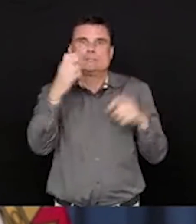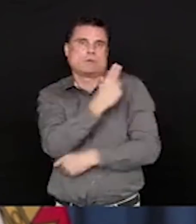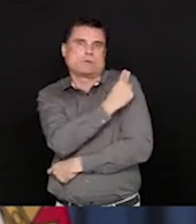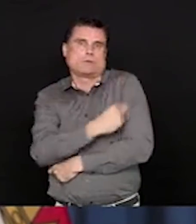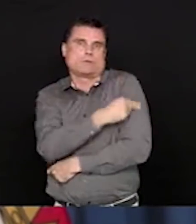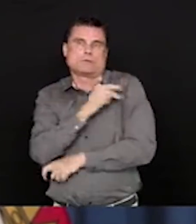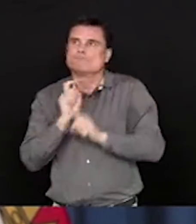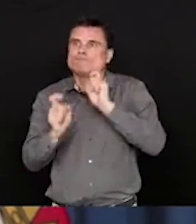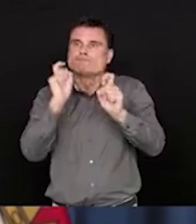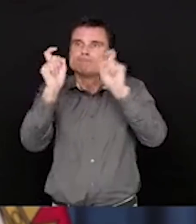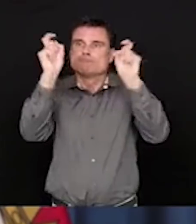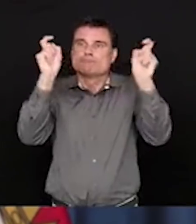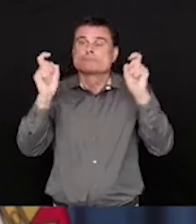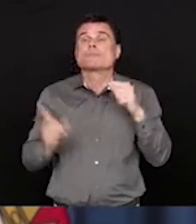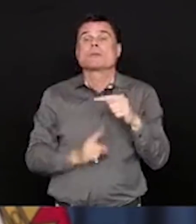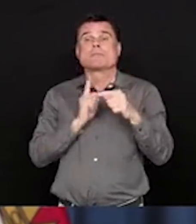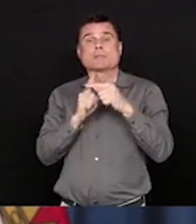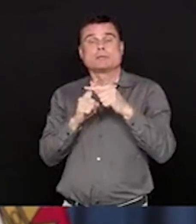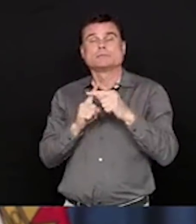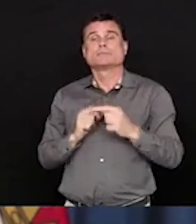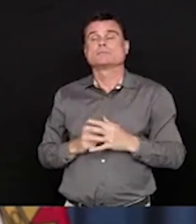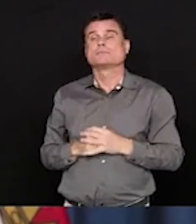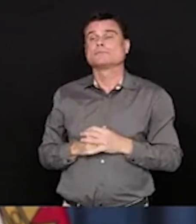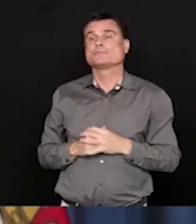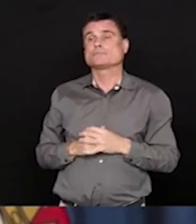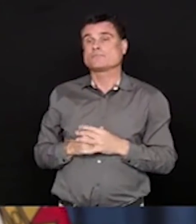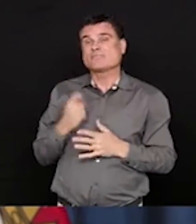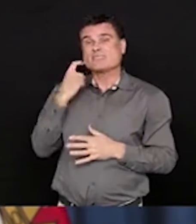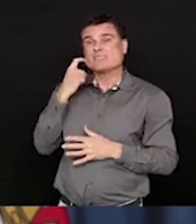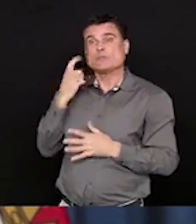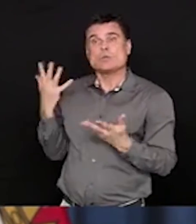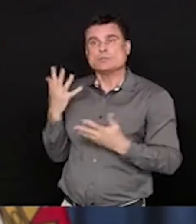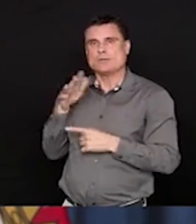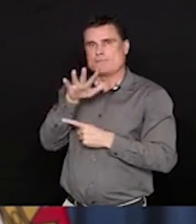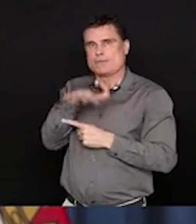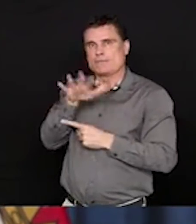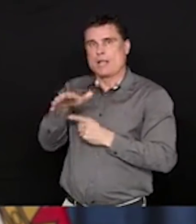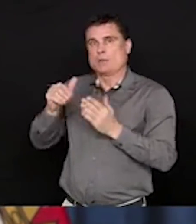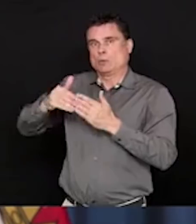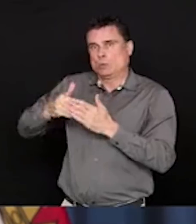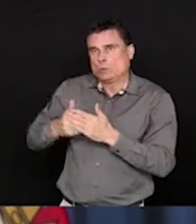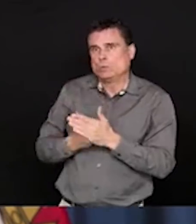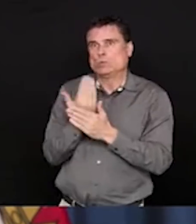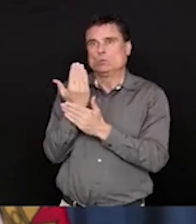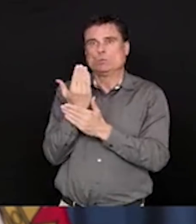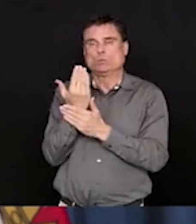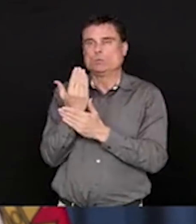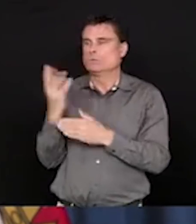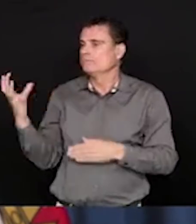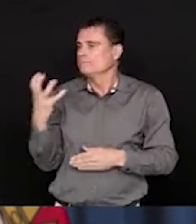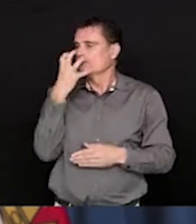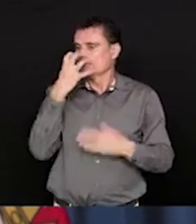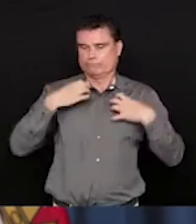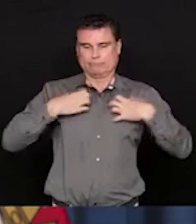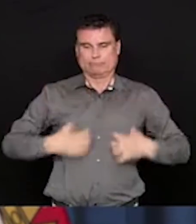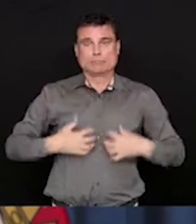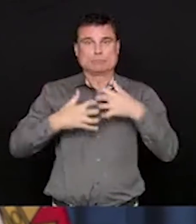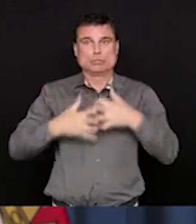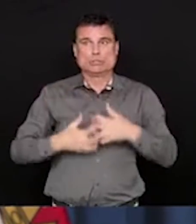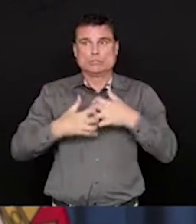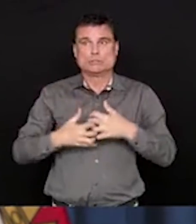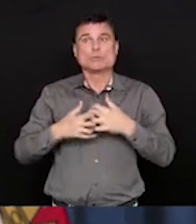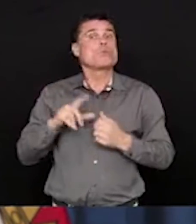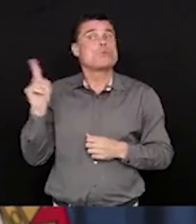go, plus 55 new ventilators that just arrived this morning from the National Emergency Supply that we're in the process of reviewing